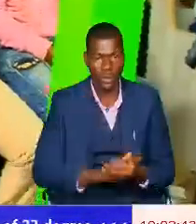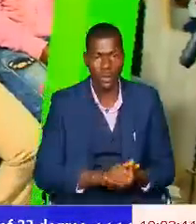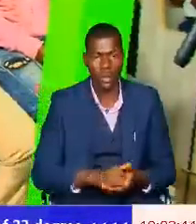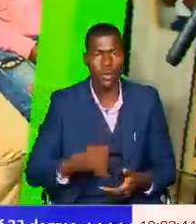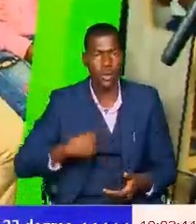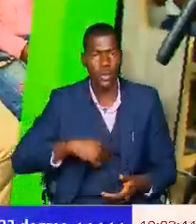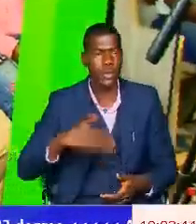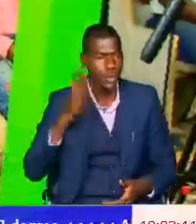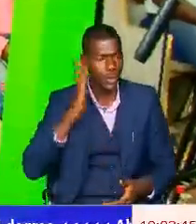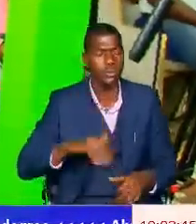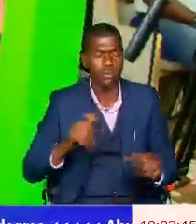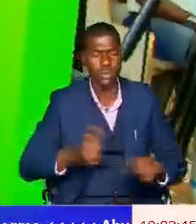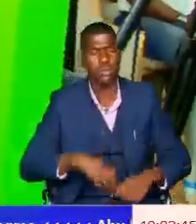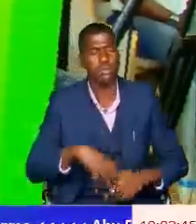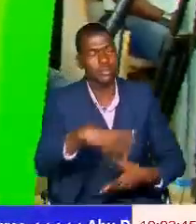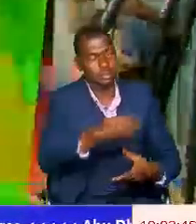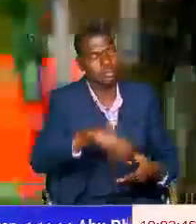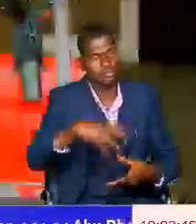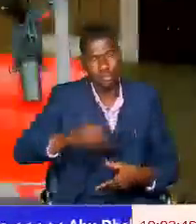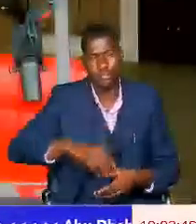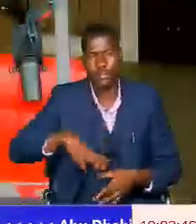employ.